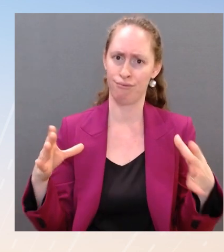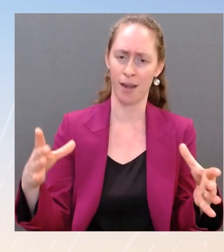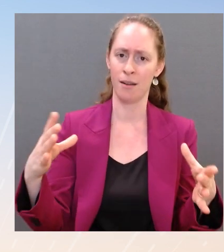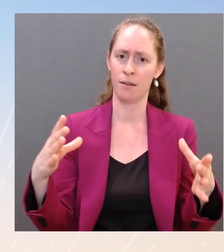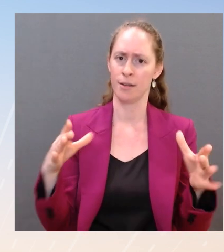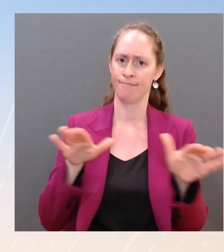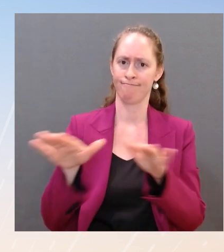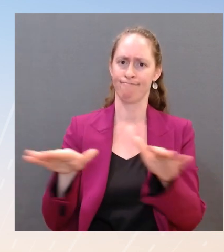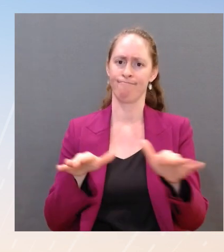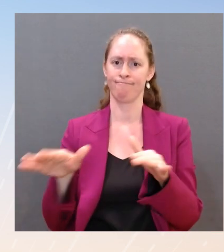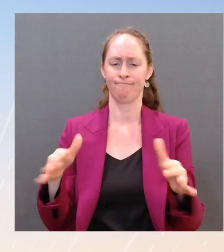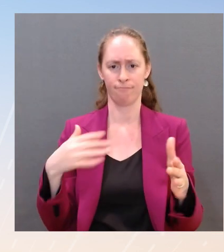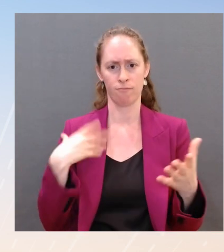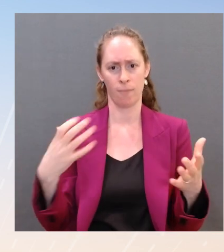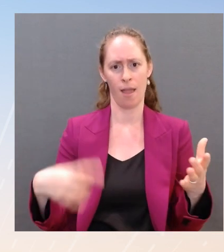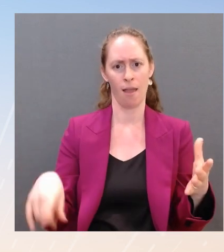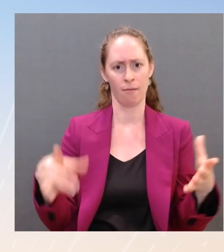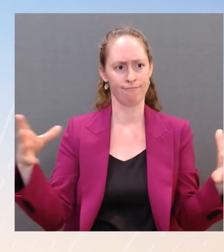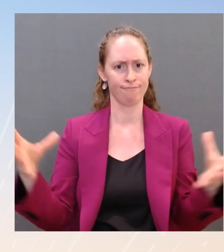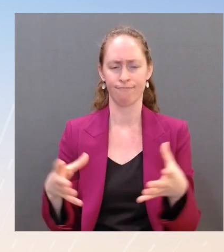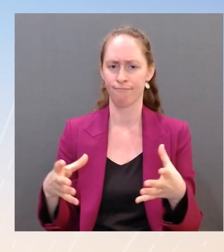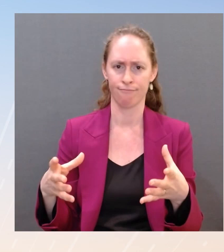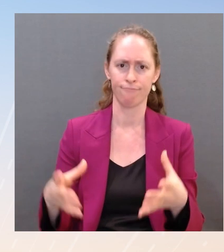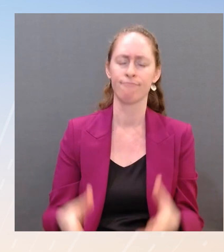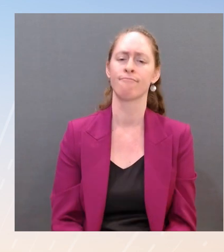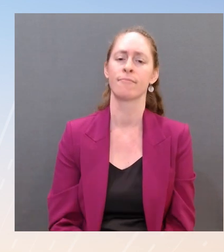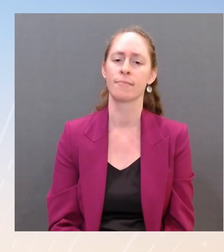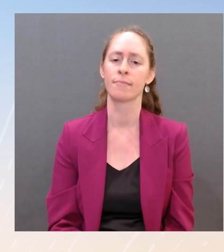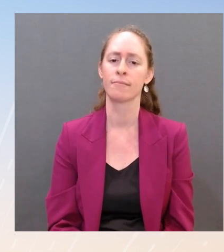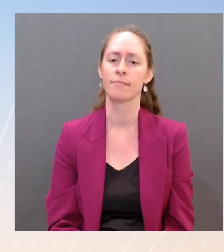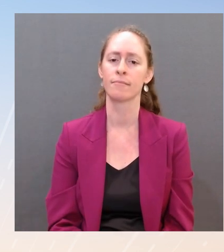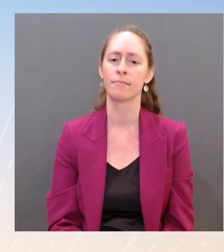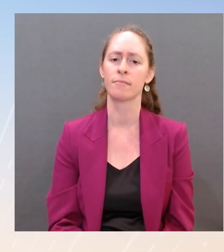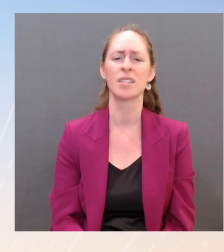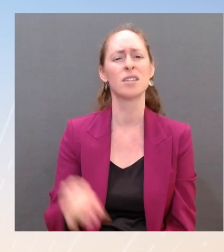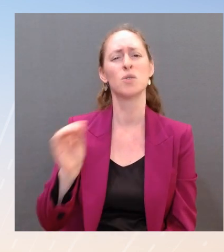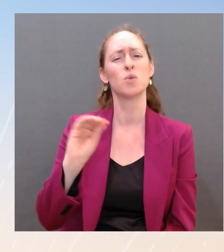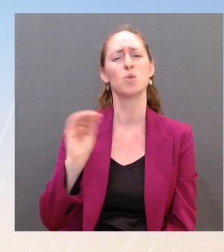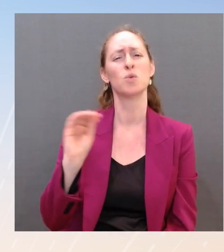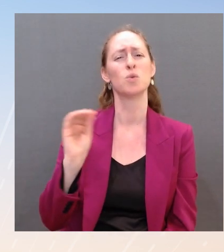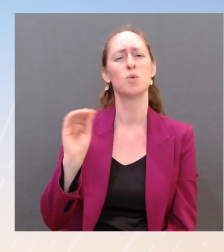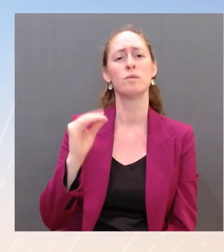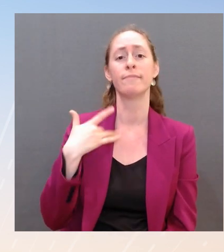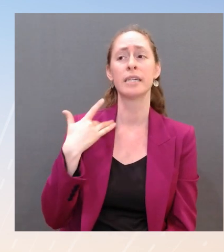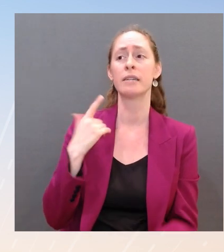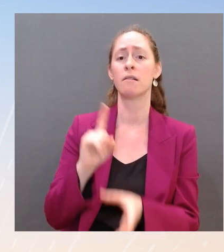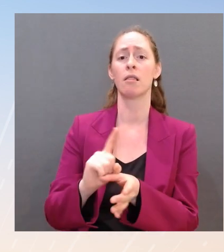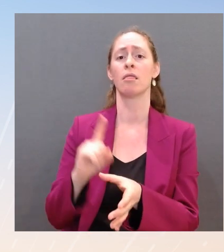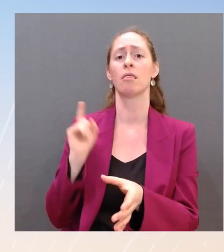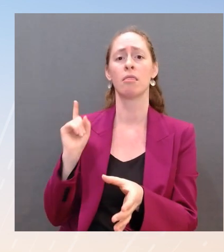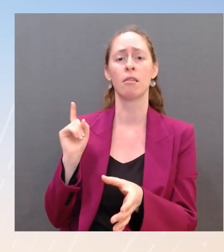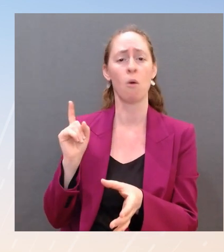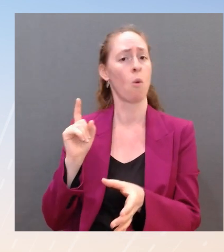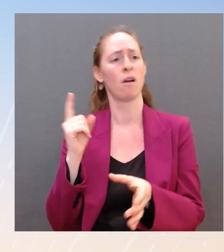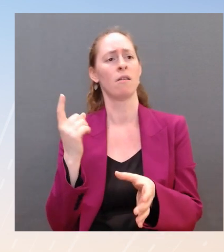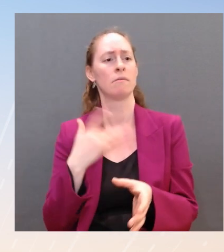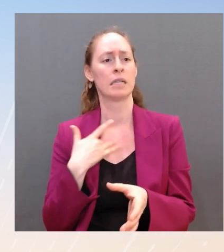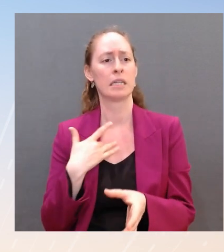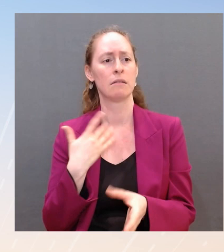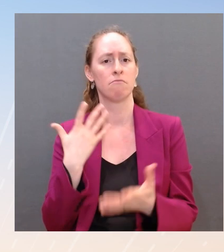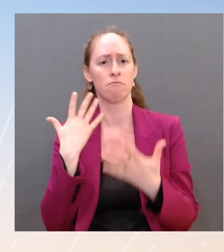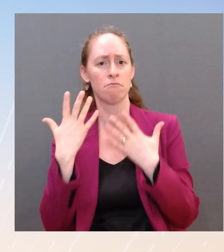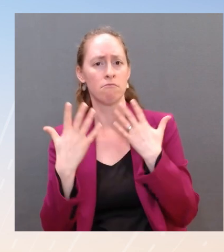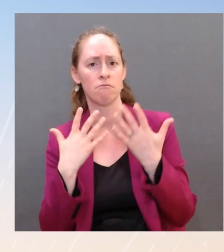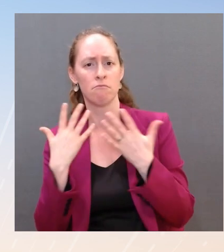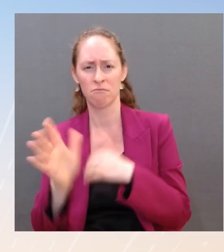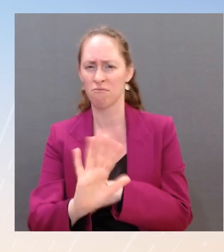has to feel isolated and shamed because of their struggles. We want to build a world where anyone who needs help can get it and get